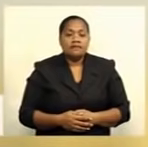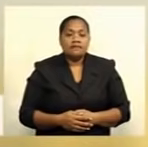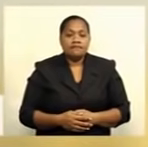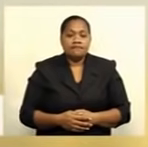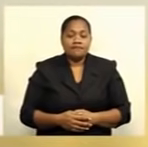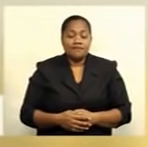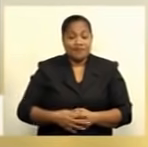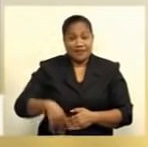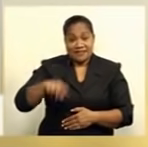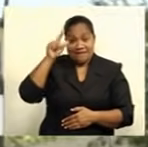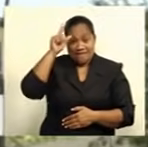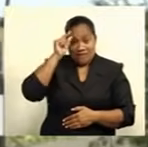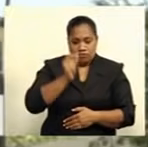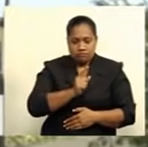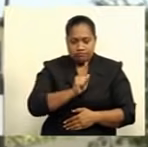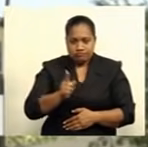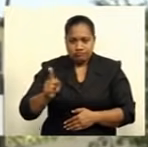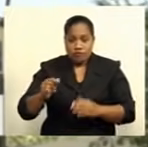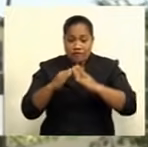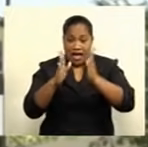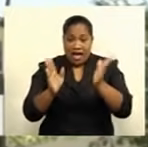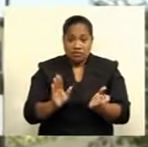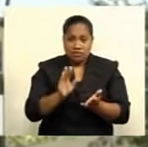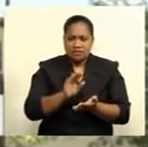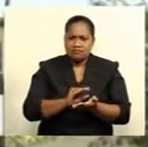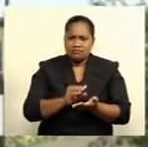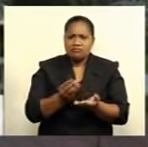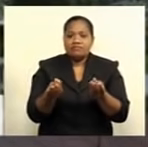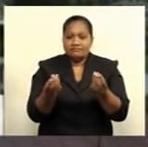And Fijians warned against housing grant scam.